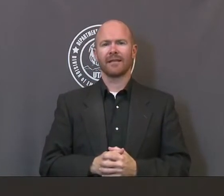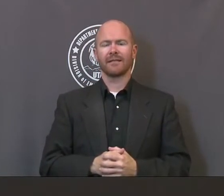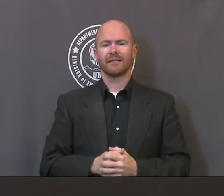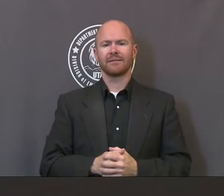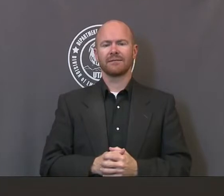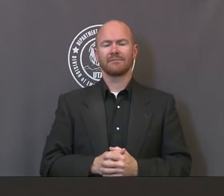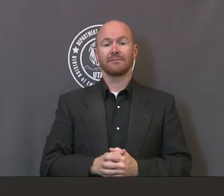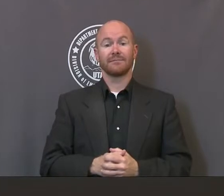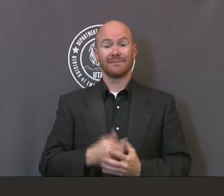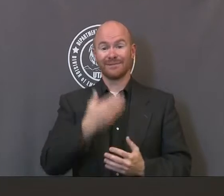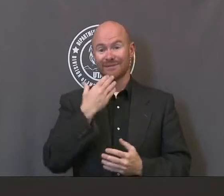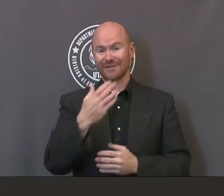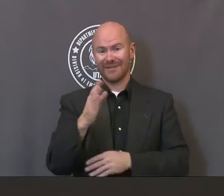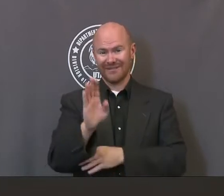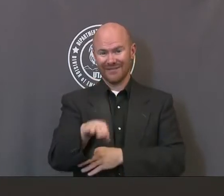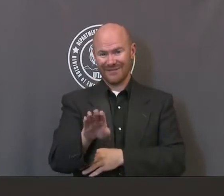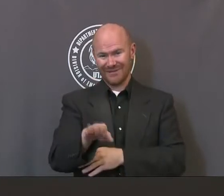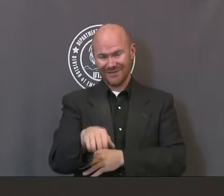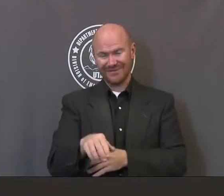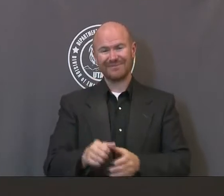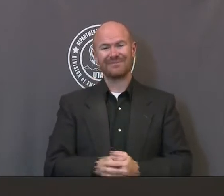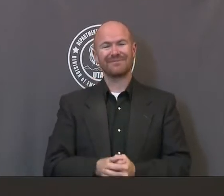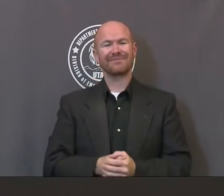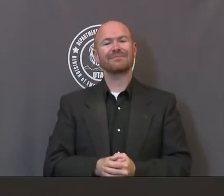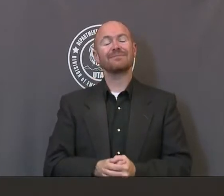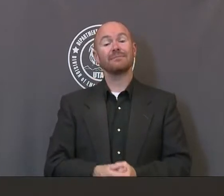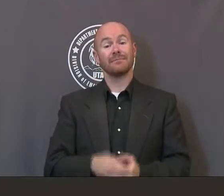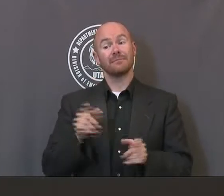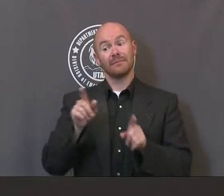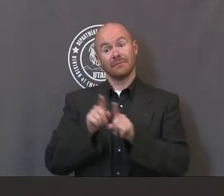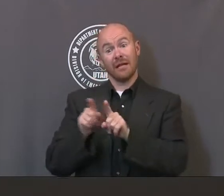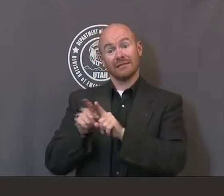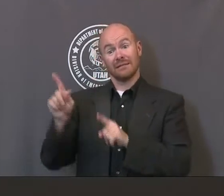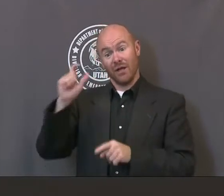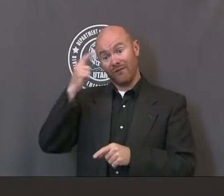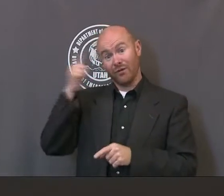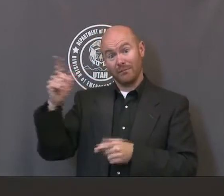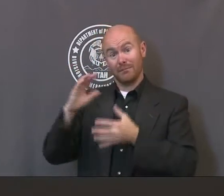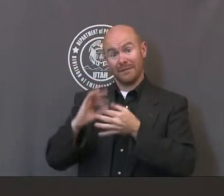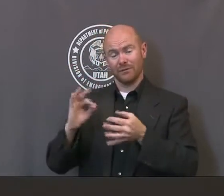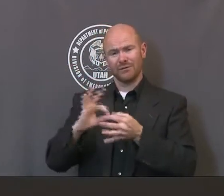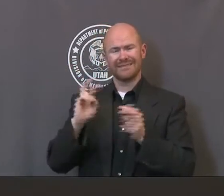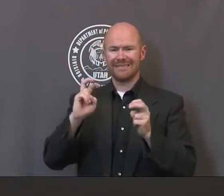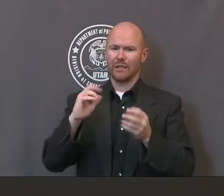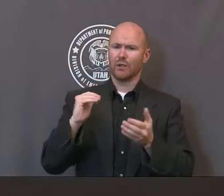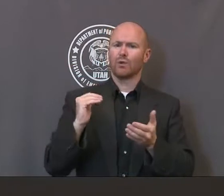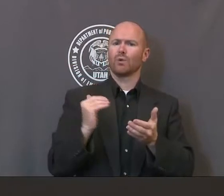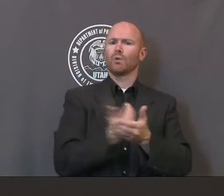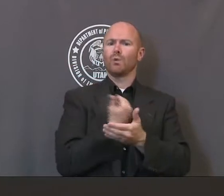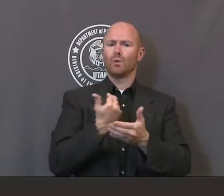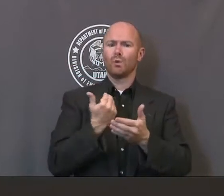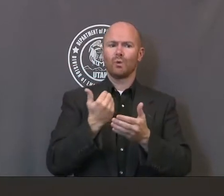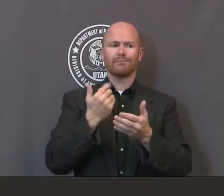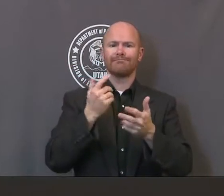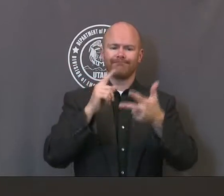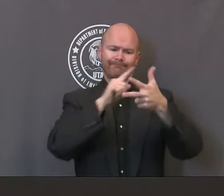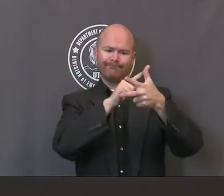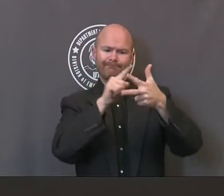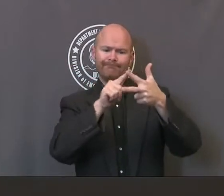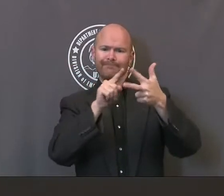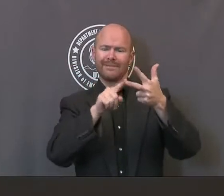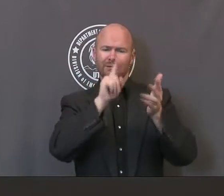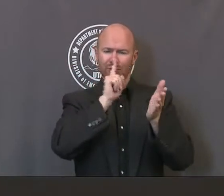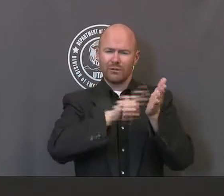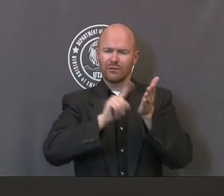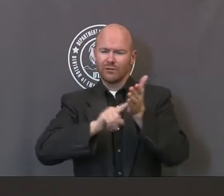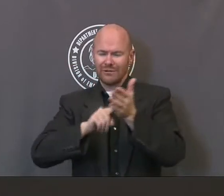Good afternoon. Thank you. And as the governor mentioned, the new COVID-19 transmission index, it really simplifies